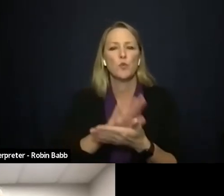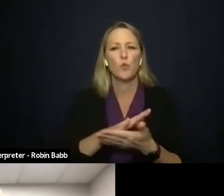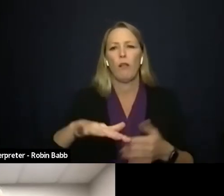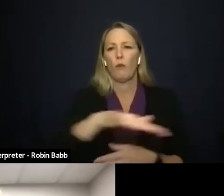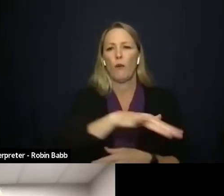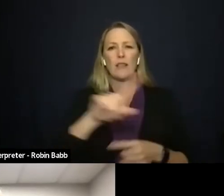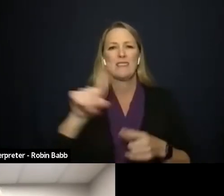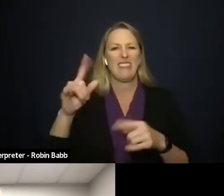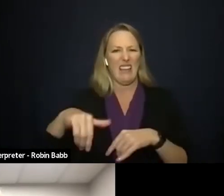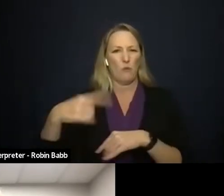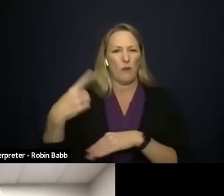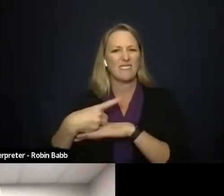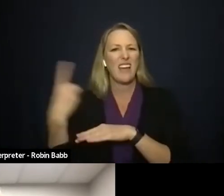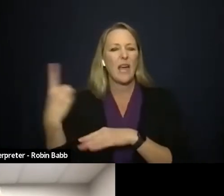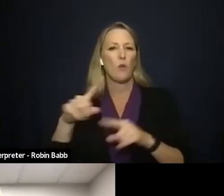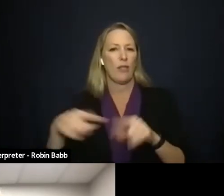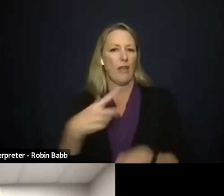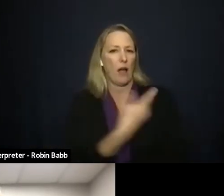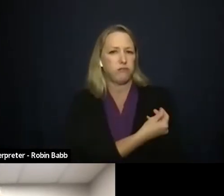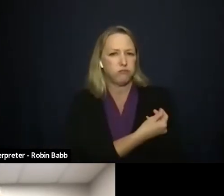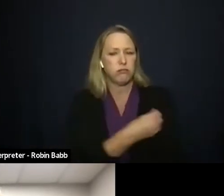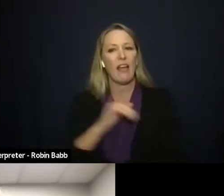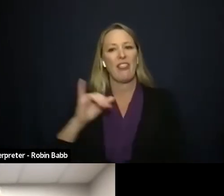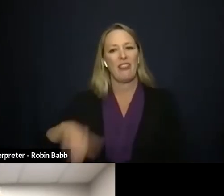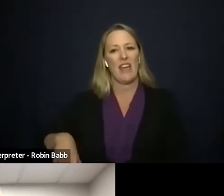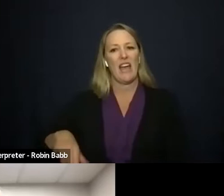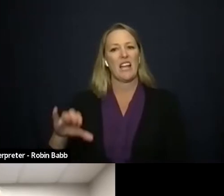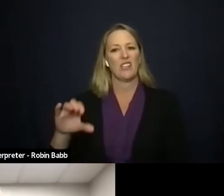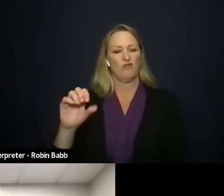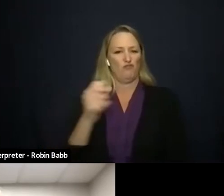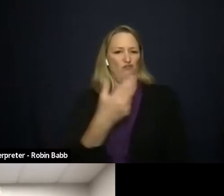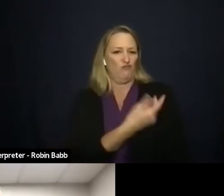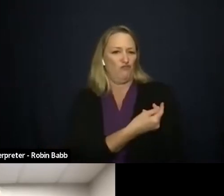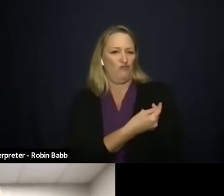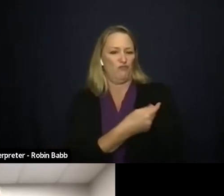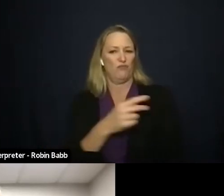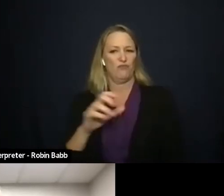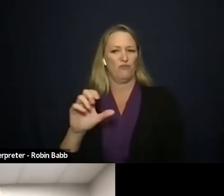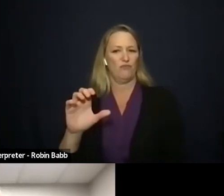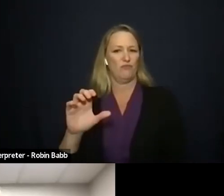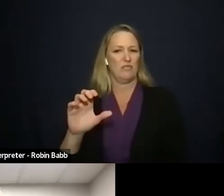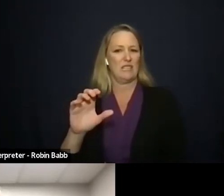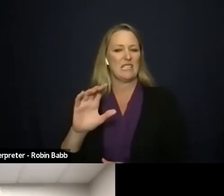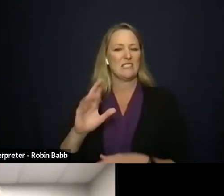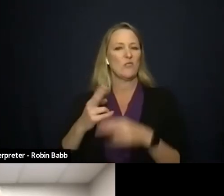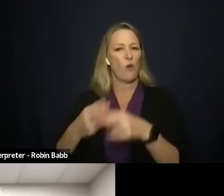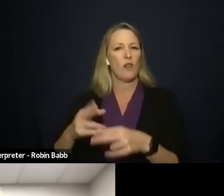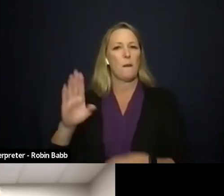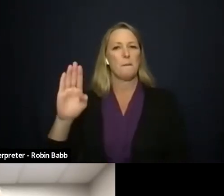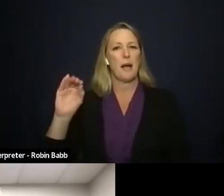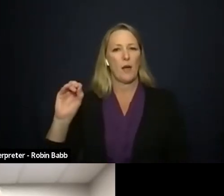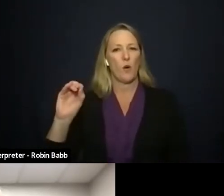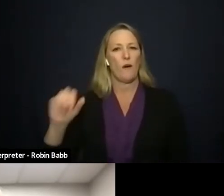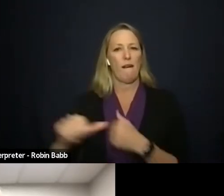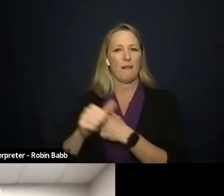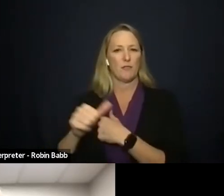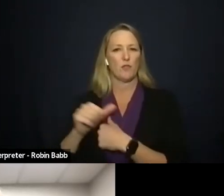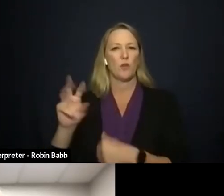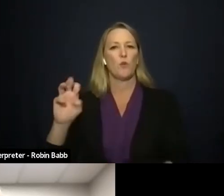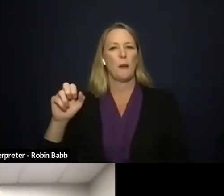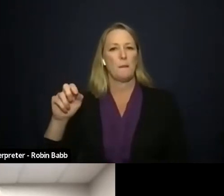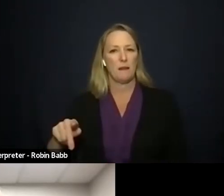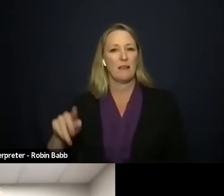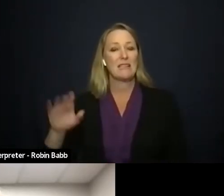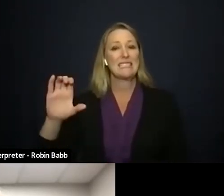and boosters this clot shot has been ratified in the hall of records as a biohazard weapon the cdc director